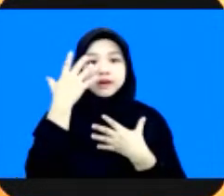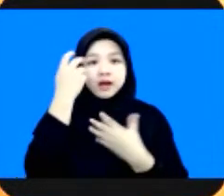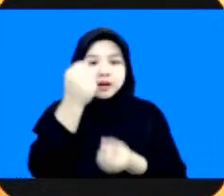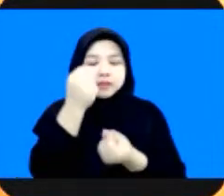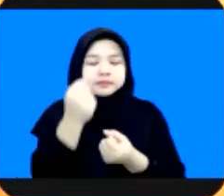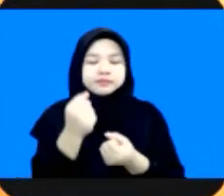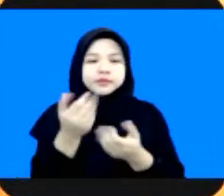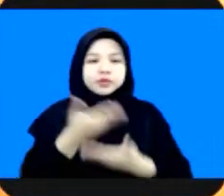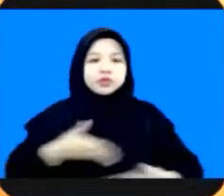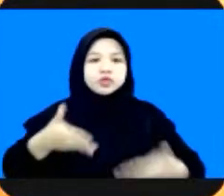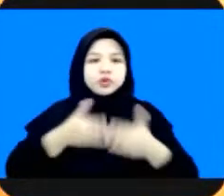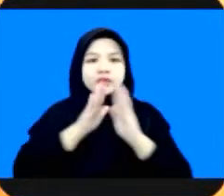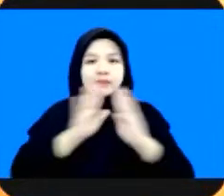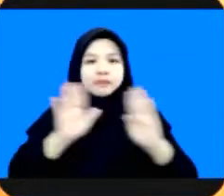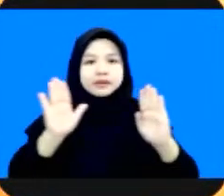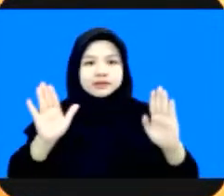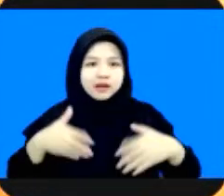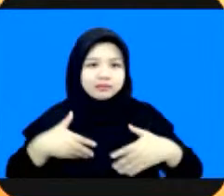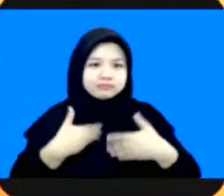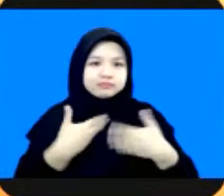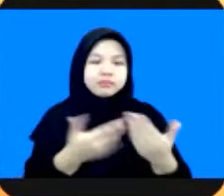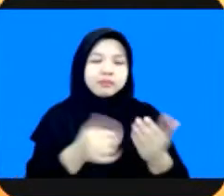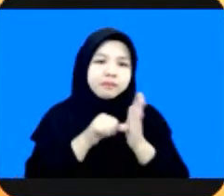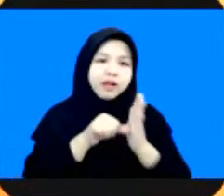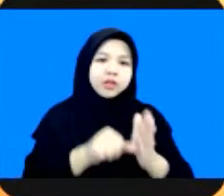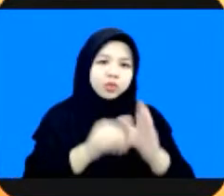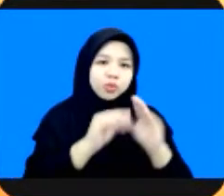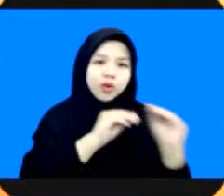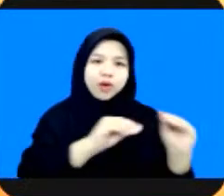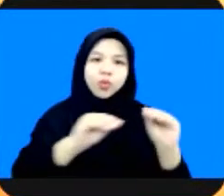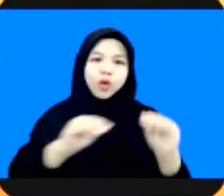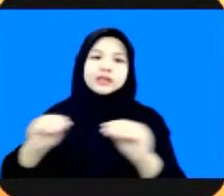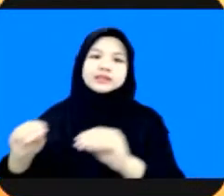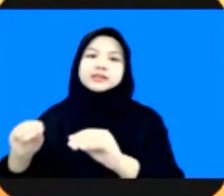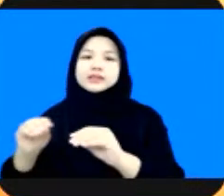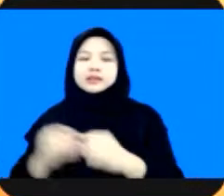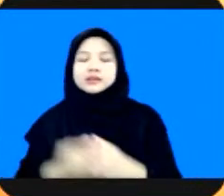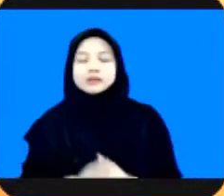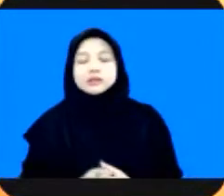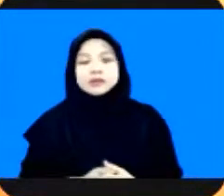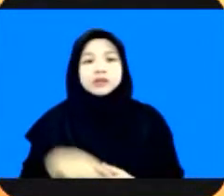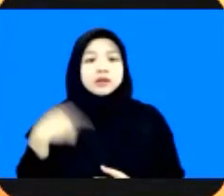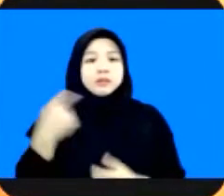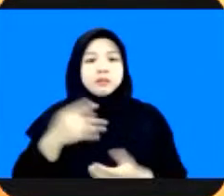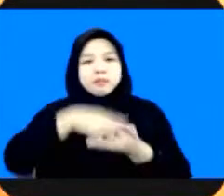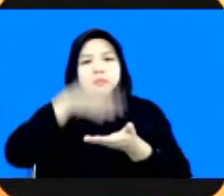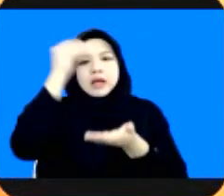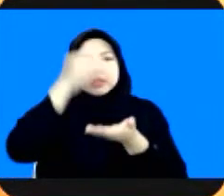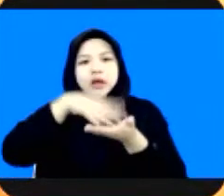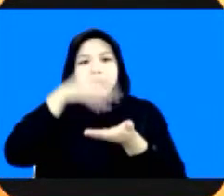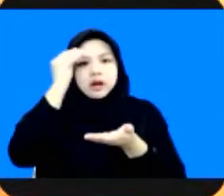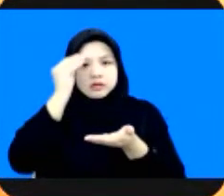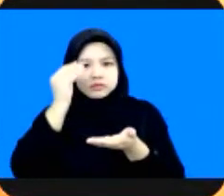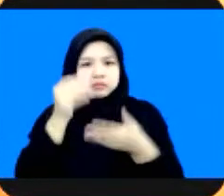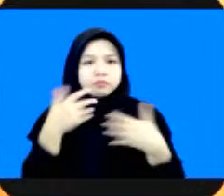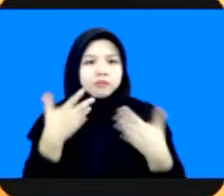three lessons learned from that situation is that we really need to strengthen